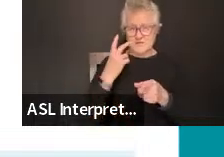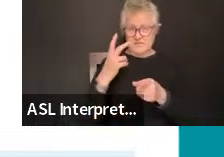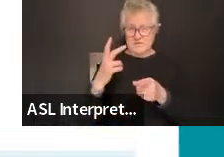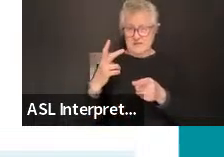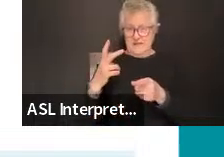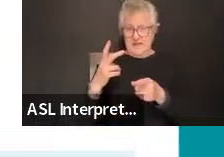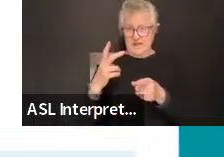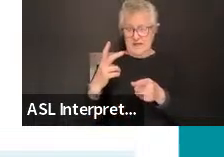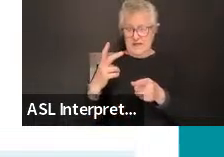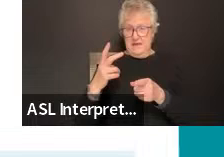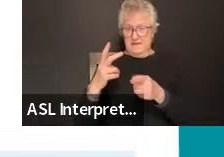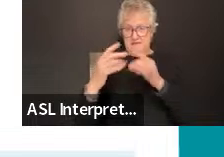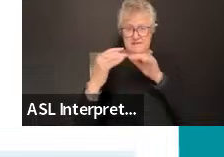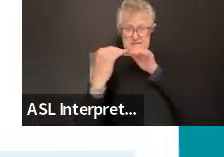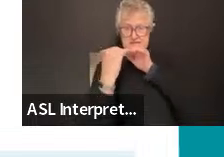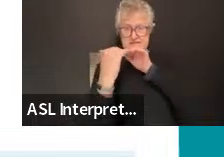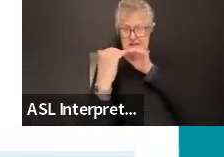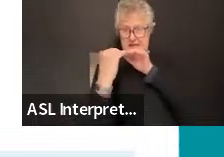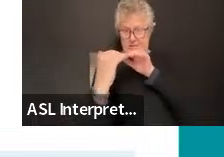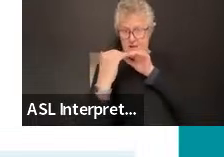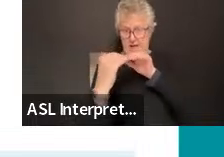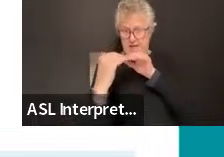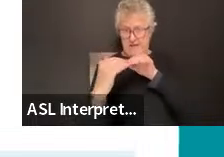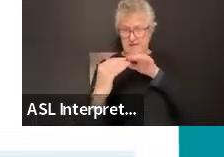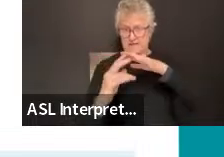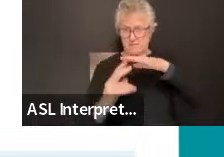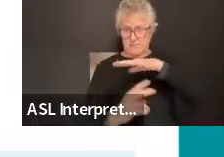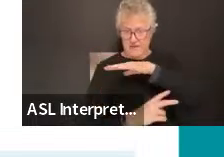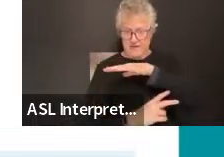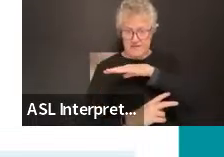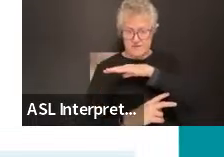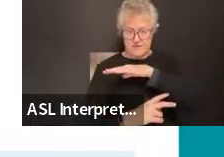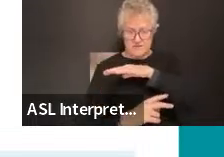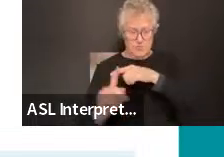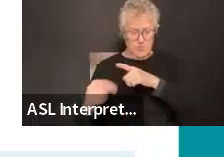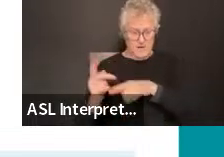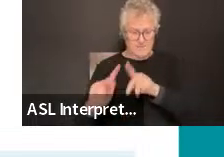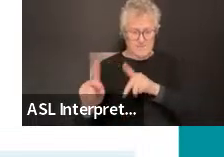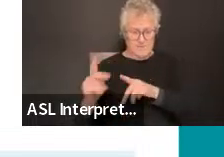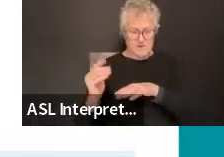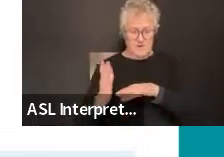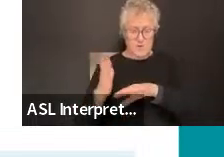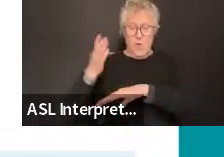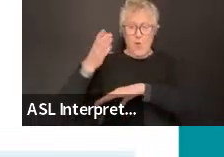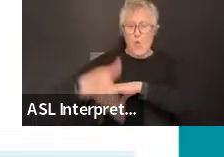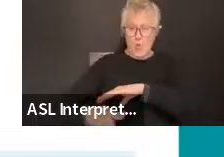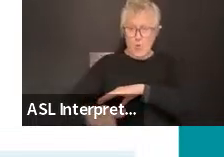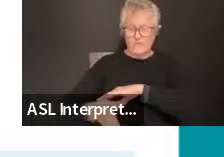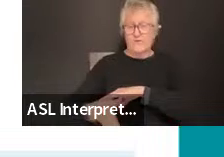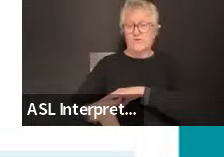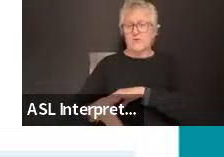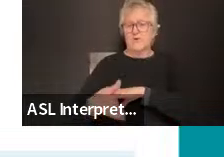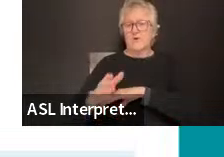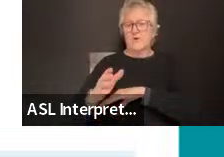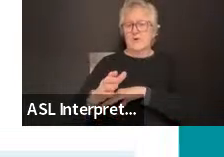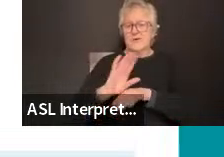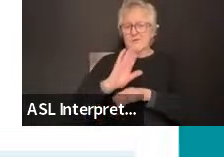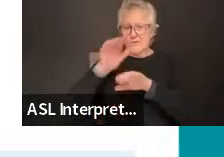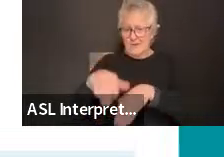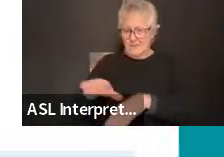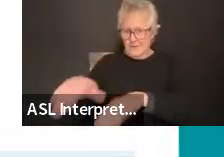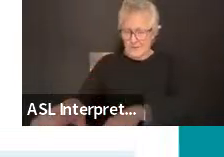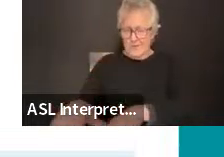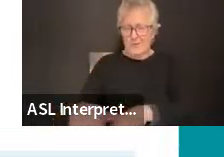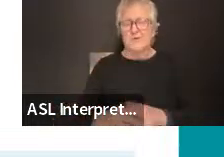people obviously want to get down to the Columbia River, and so that's been a big design challenge to figure out how to do that in a way that's comfortable